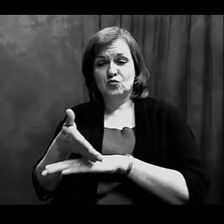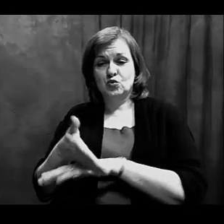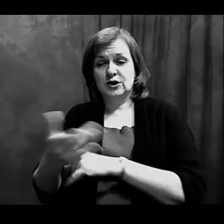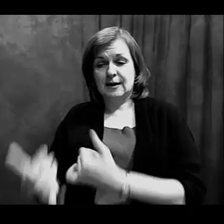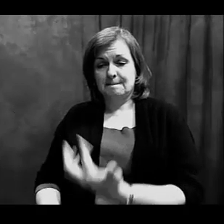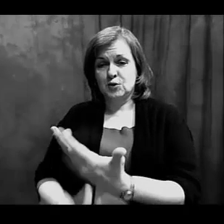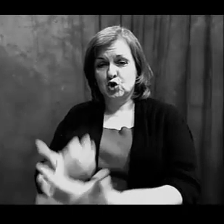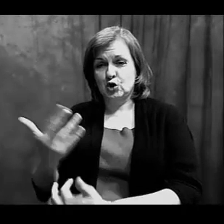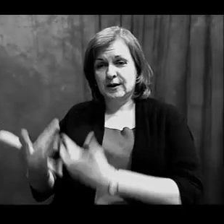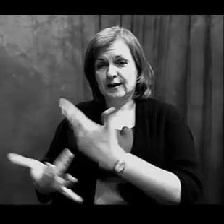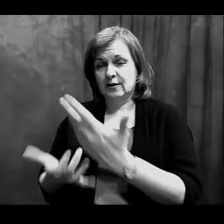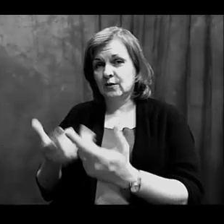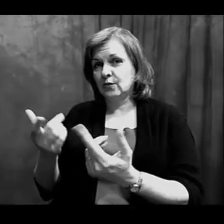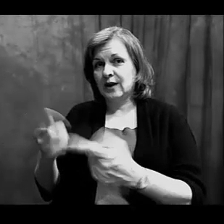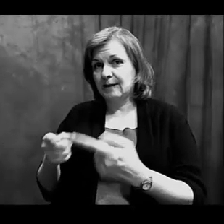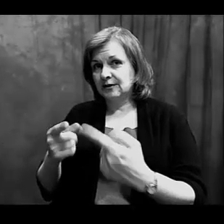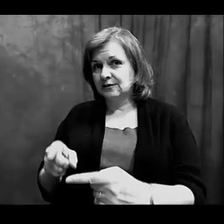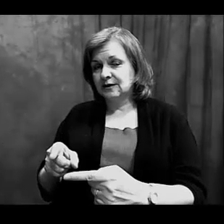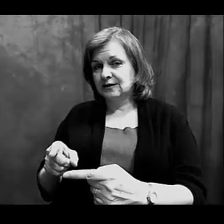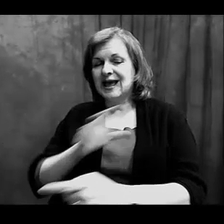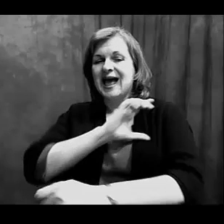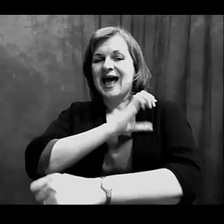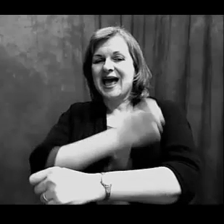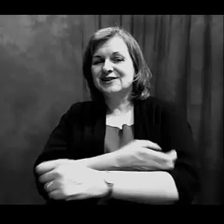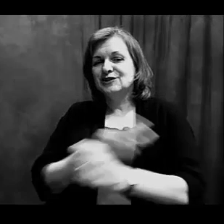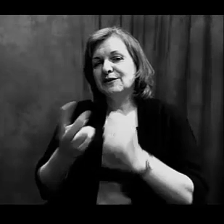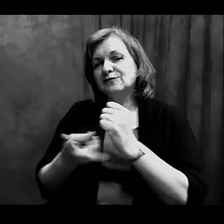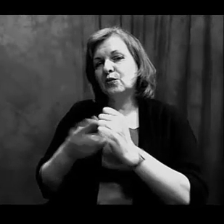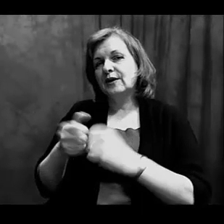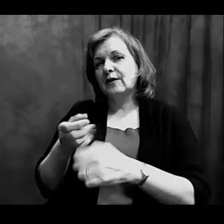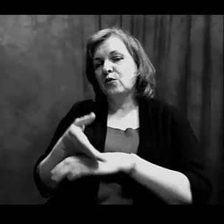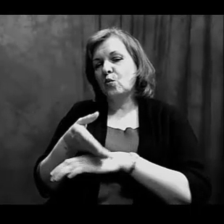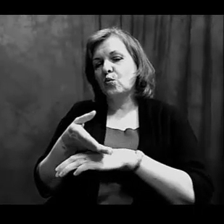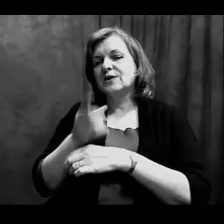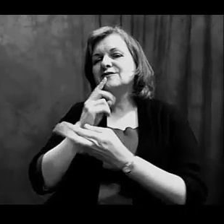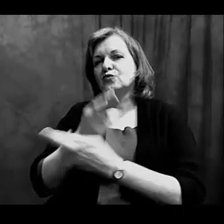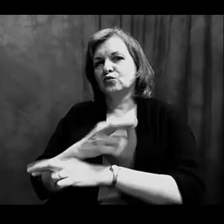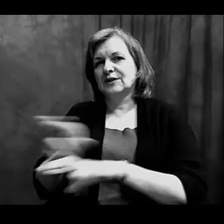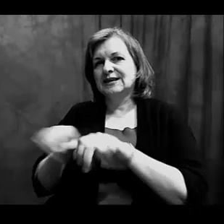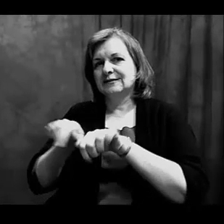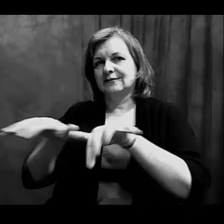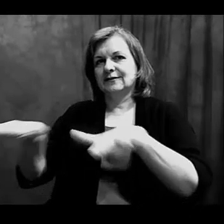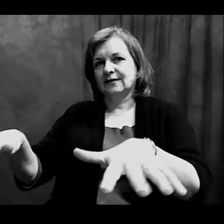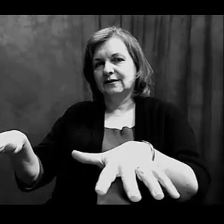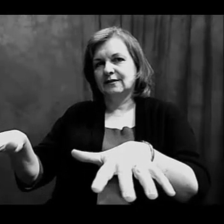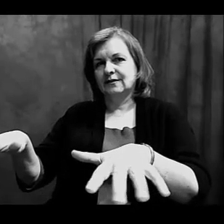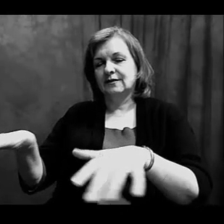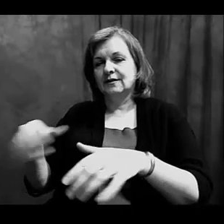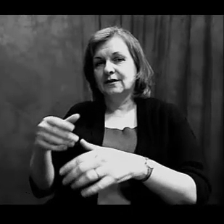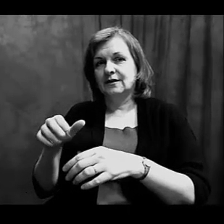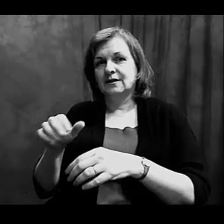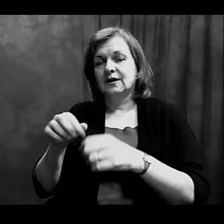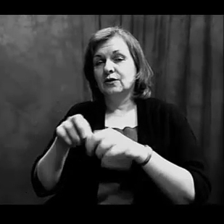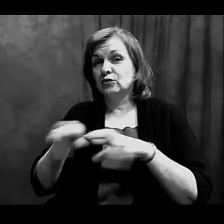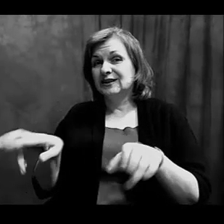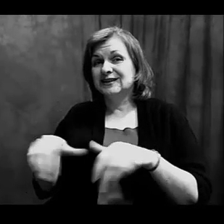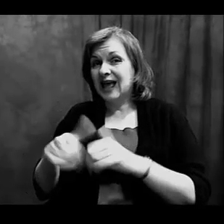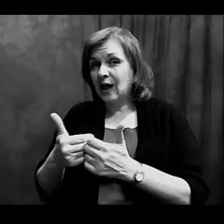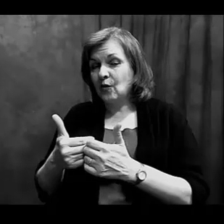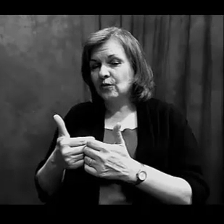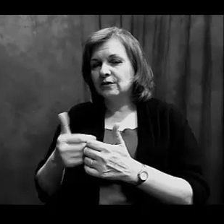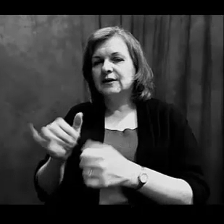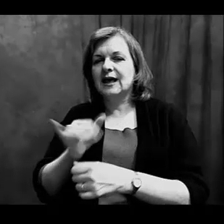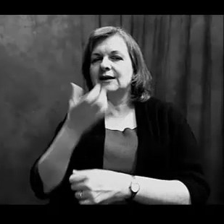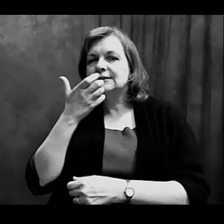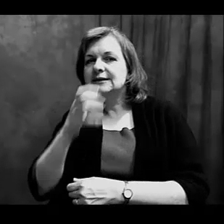So when you burn wood, you're releasing energy that is stored in that wood, and you're releasing it as heat